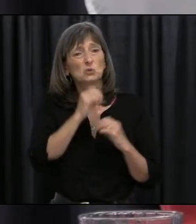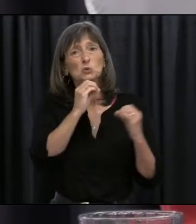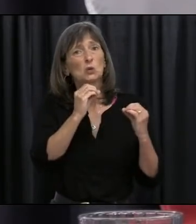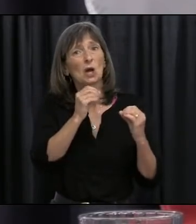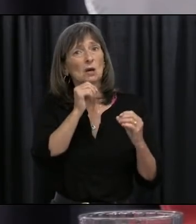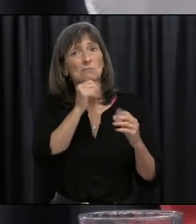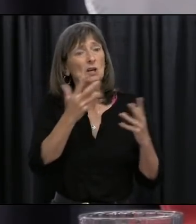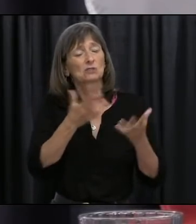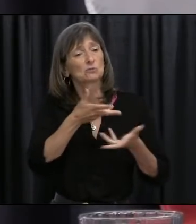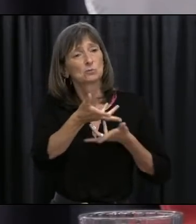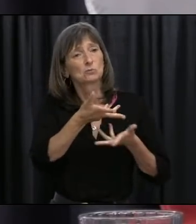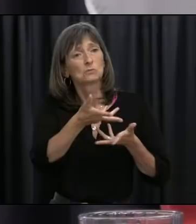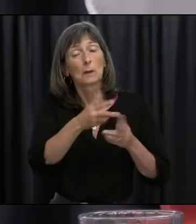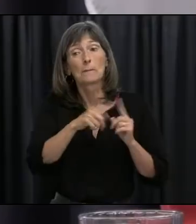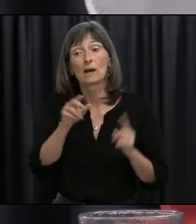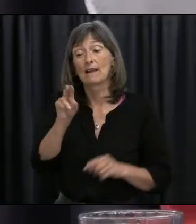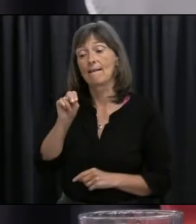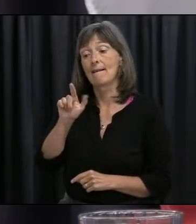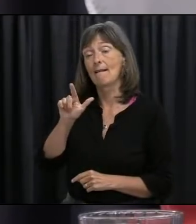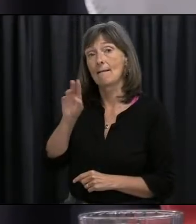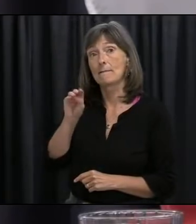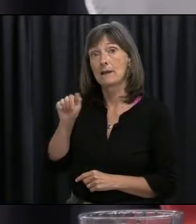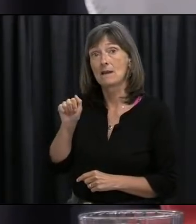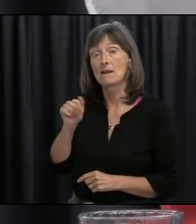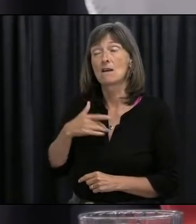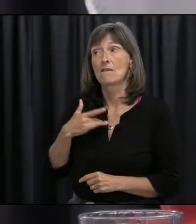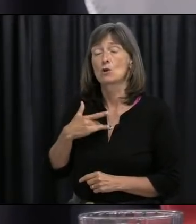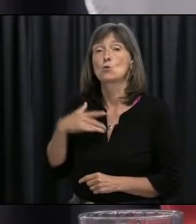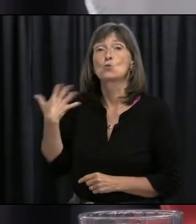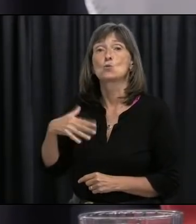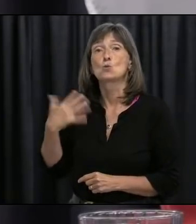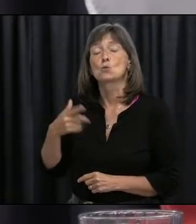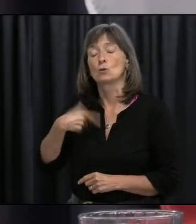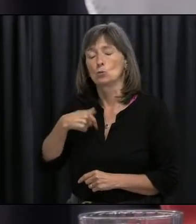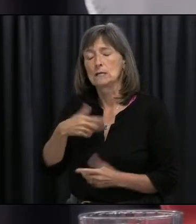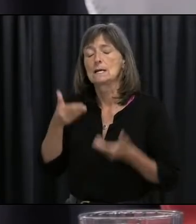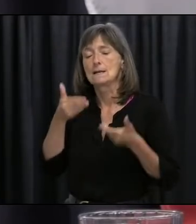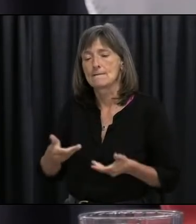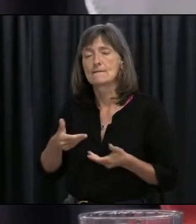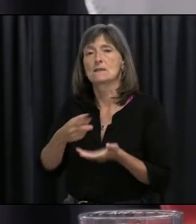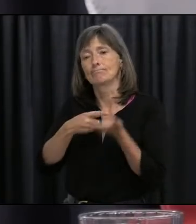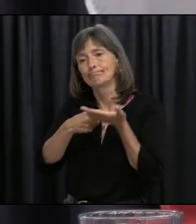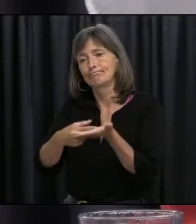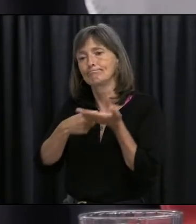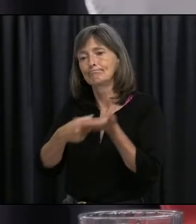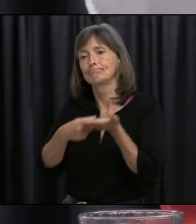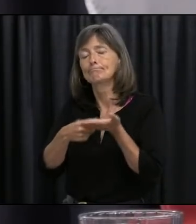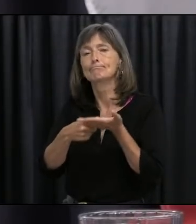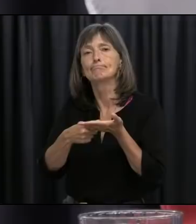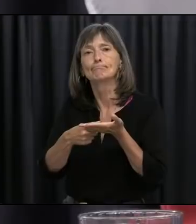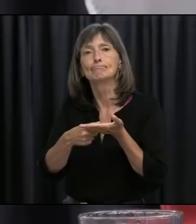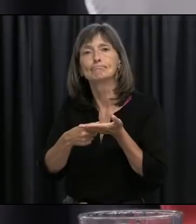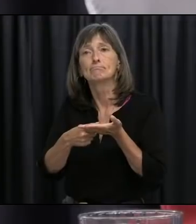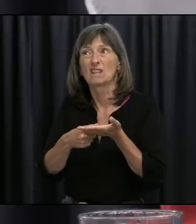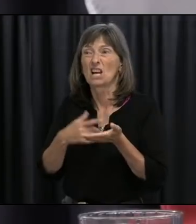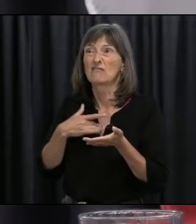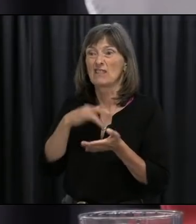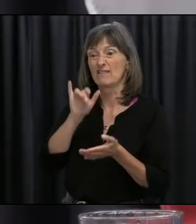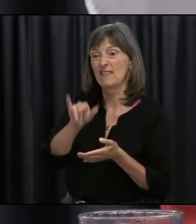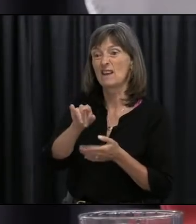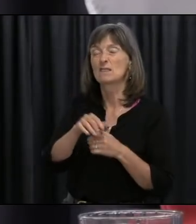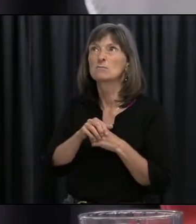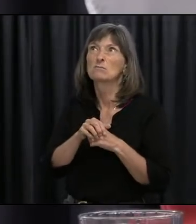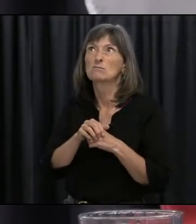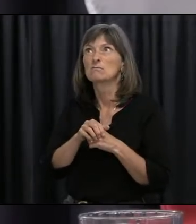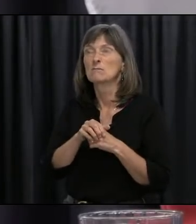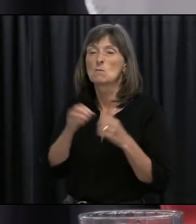Health as the NLMA. Indeed, I would argue, and I think I could prove, that the NLMA have had as much or more face time than the